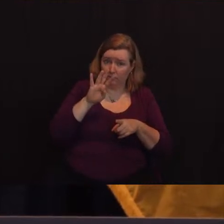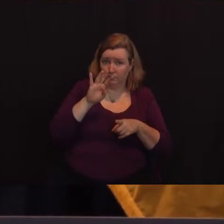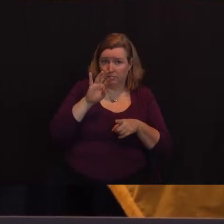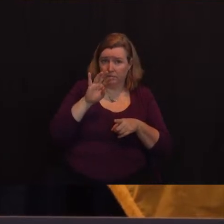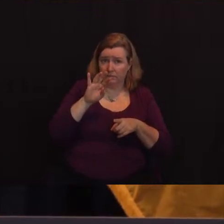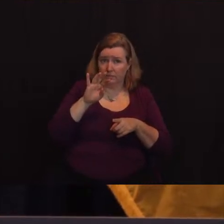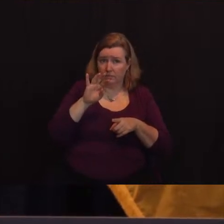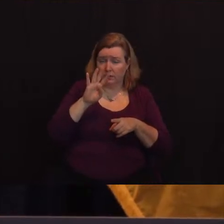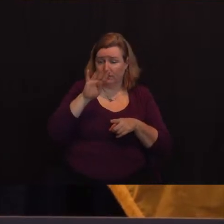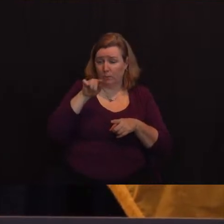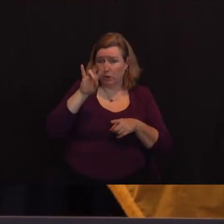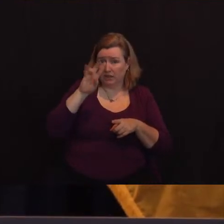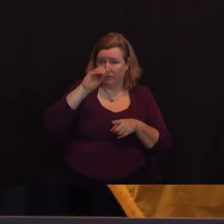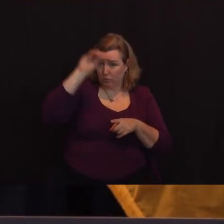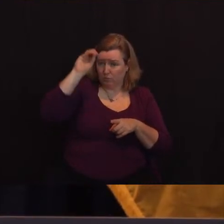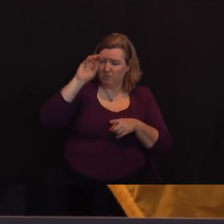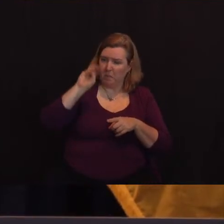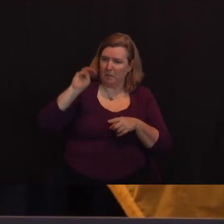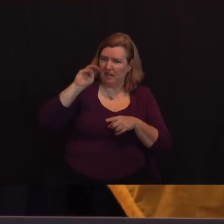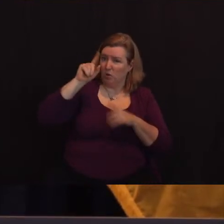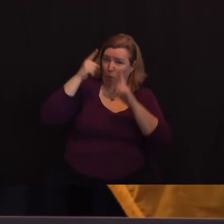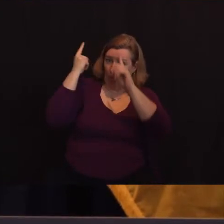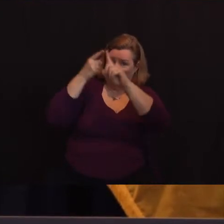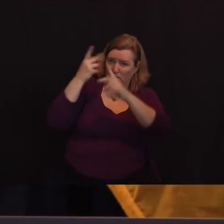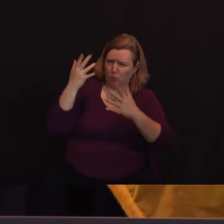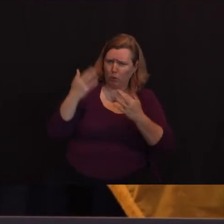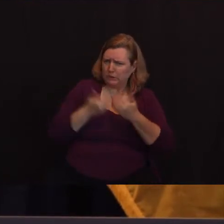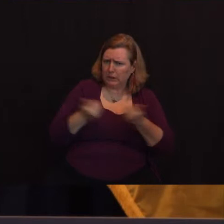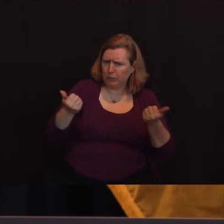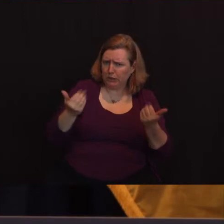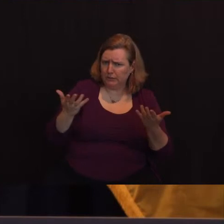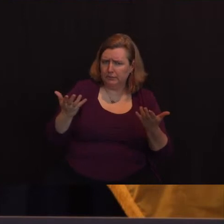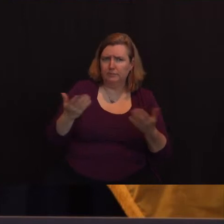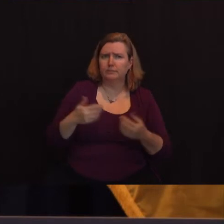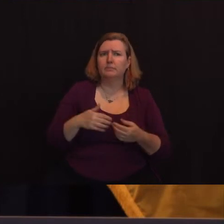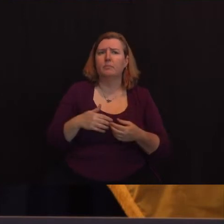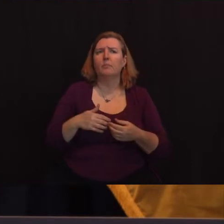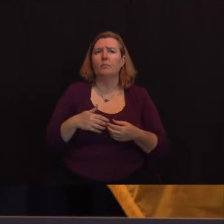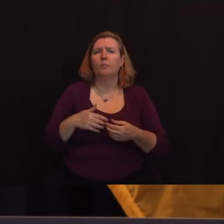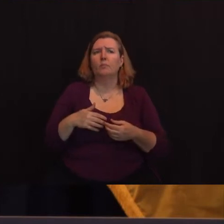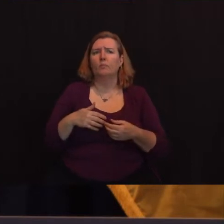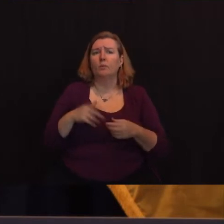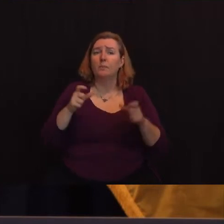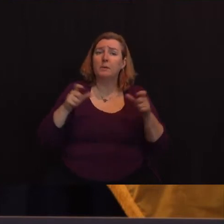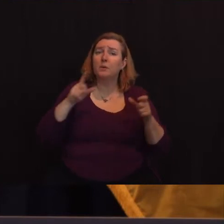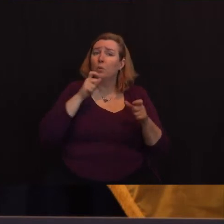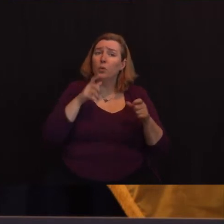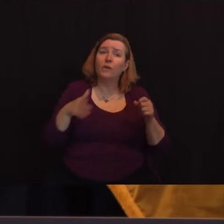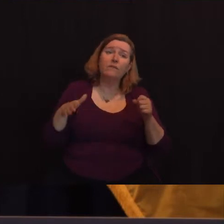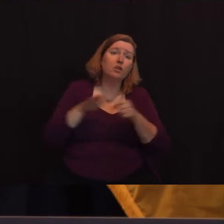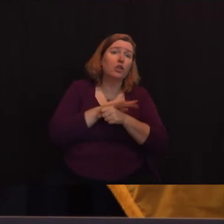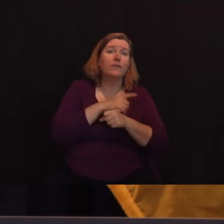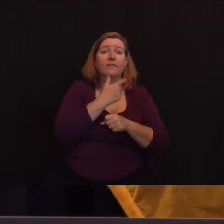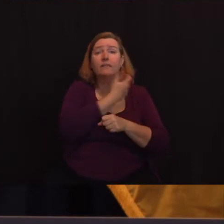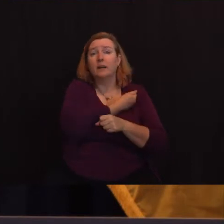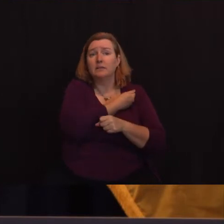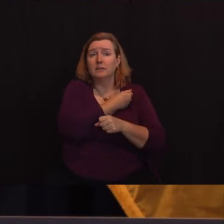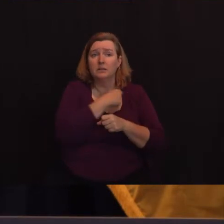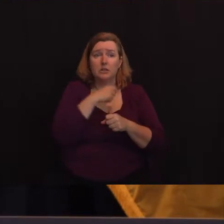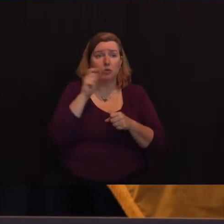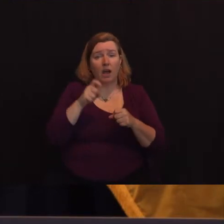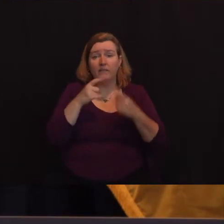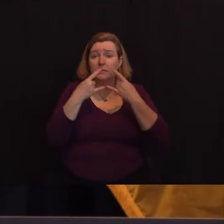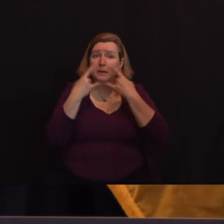will that be separate? Additionally, I wanted to ask you about the guidance for people who are fully vaccinated not having to mask in indoor